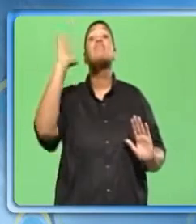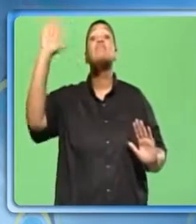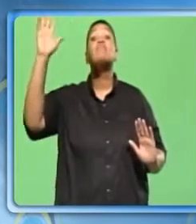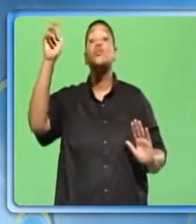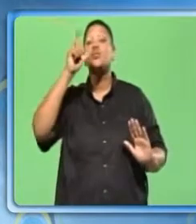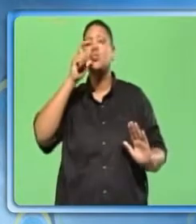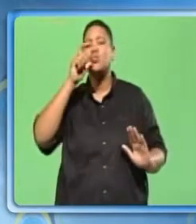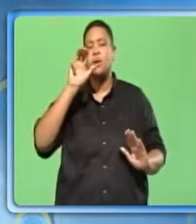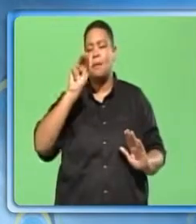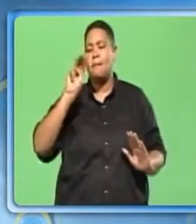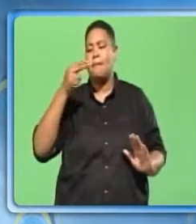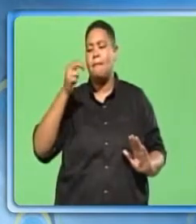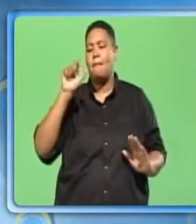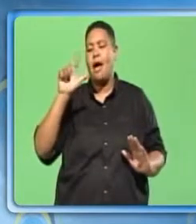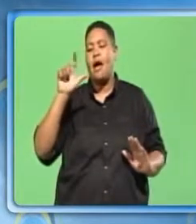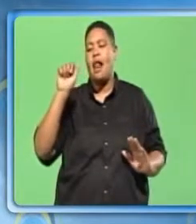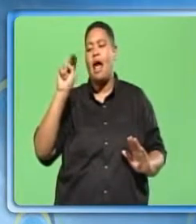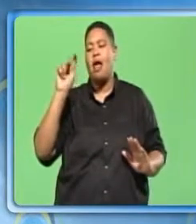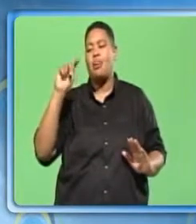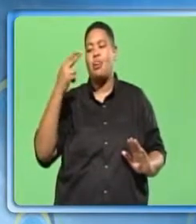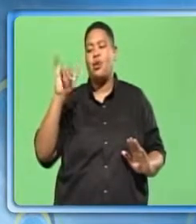narrator, Michael Anthony.